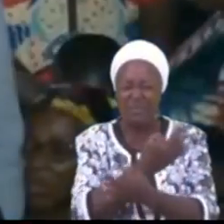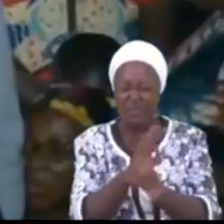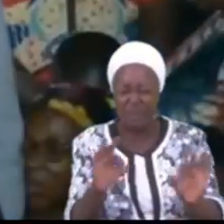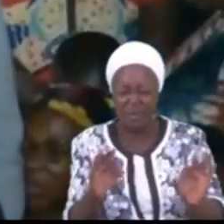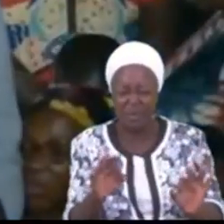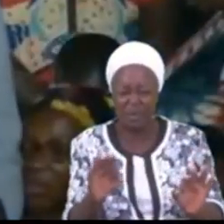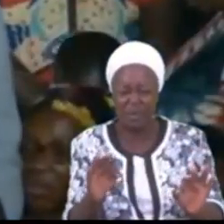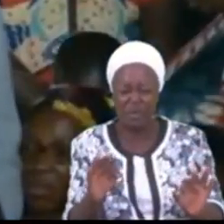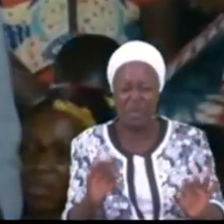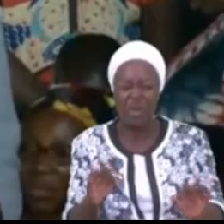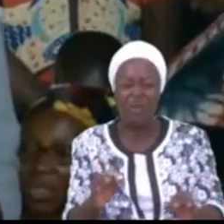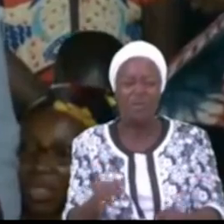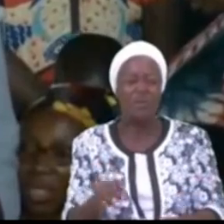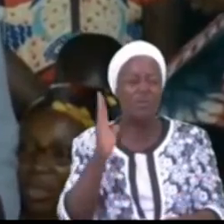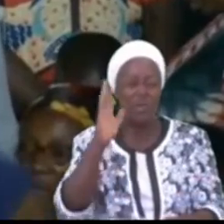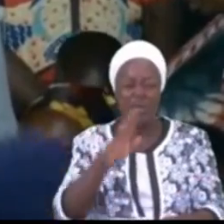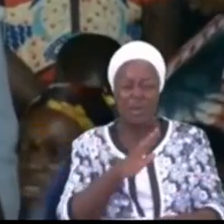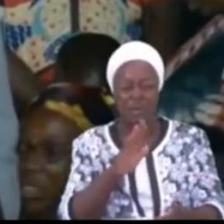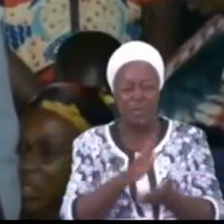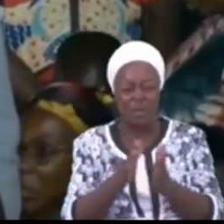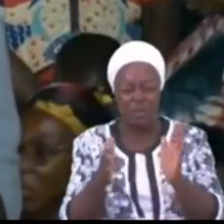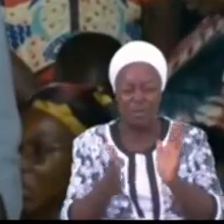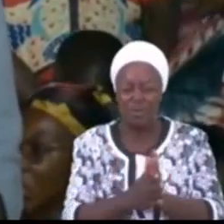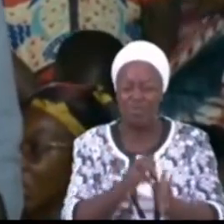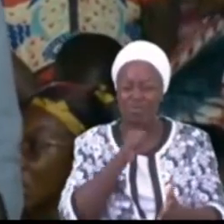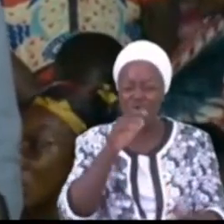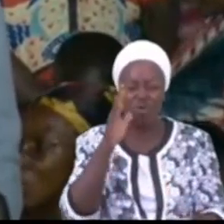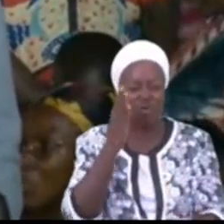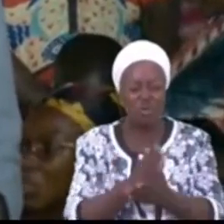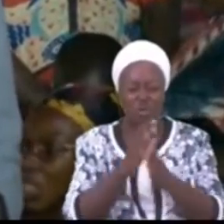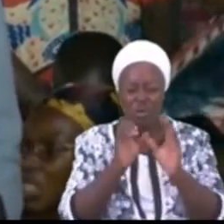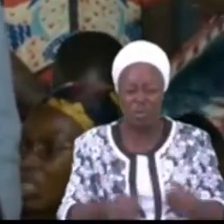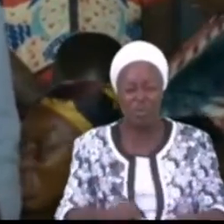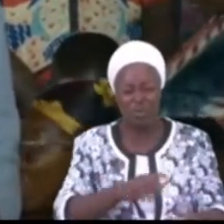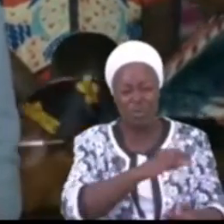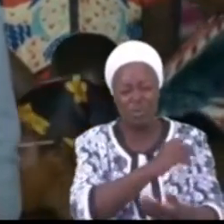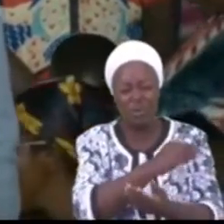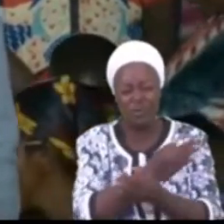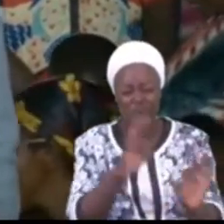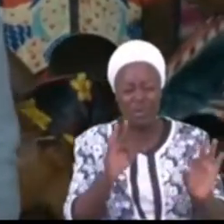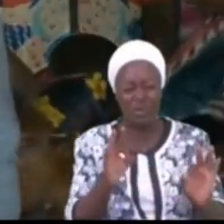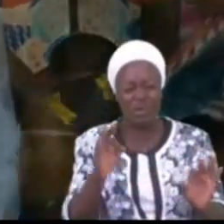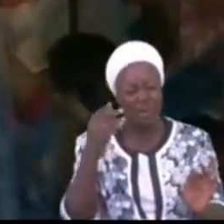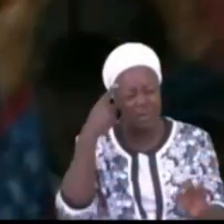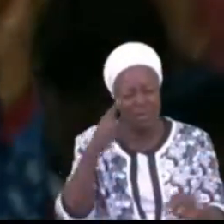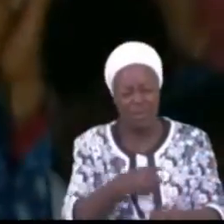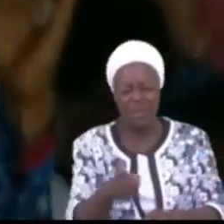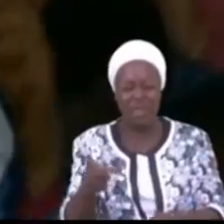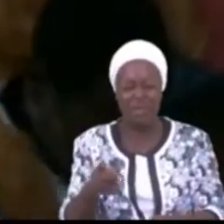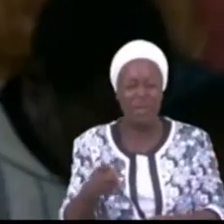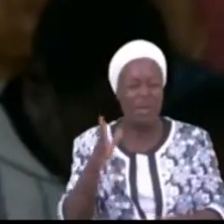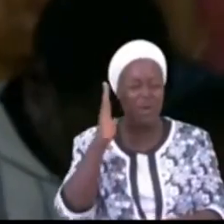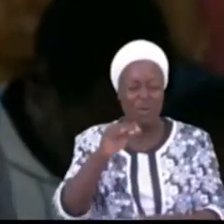will become irreversible emancipation. Will become